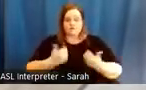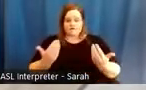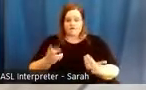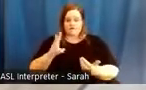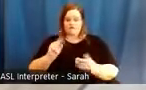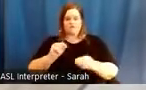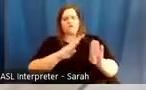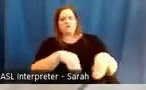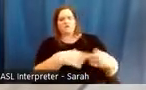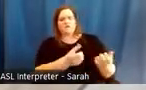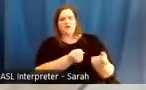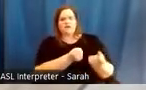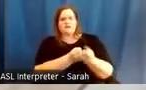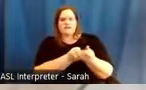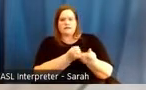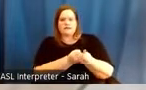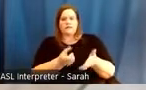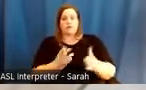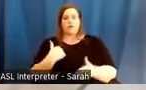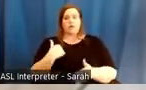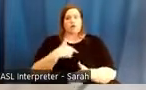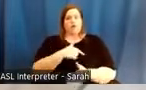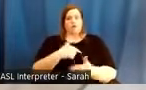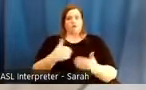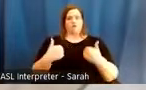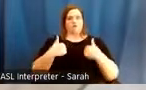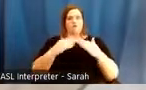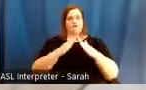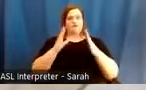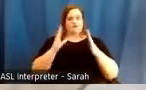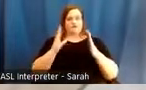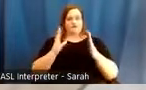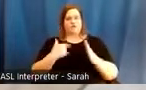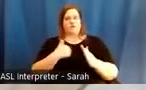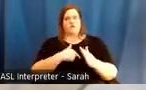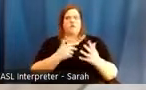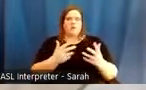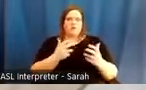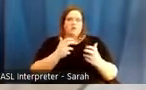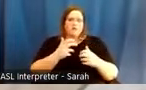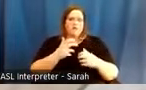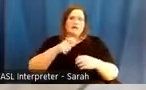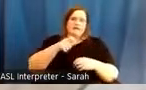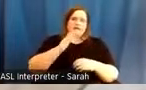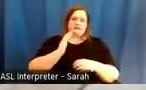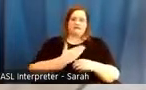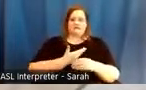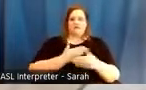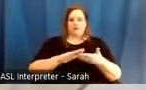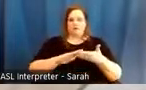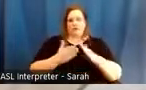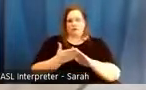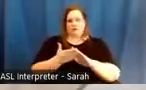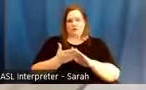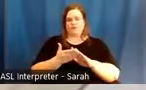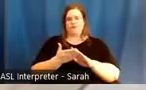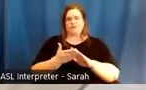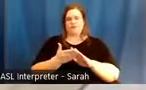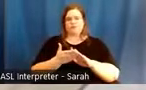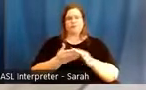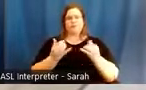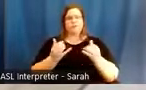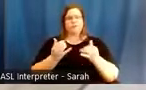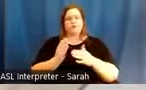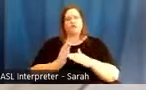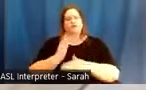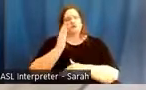supports to allow us to have the housing that we want and need in our communities. Right now, too many Vermonters